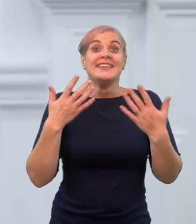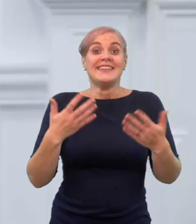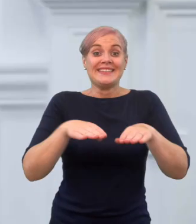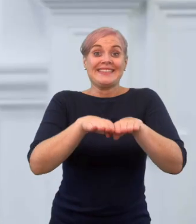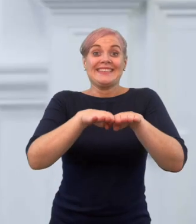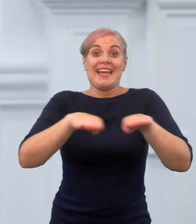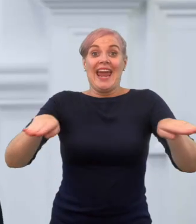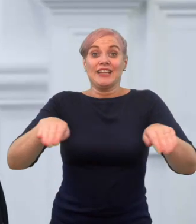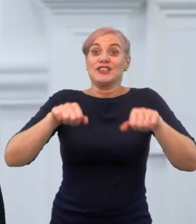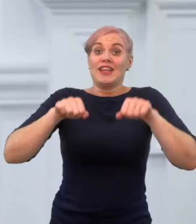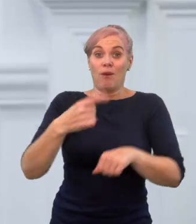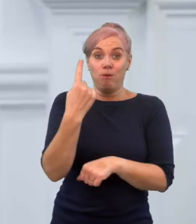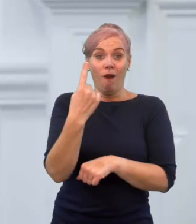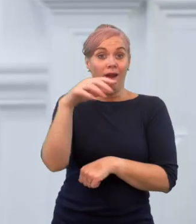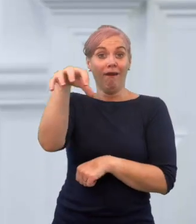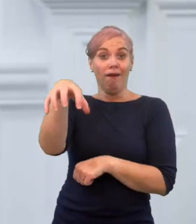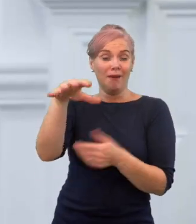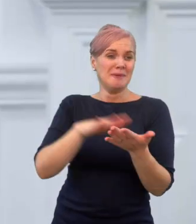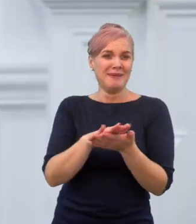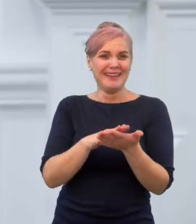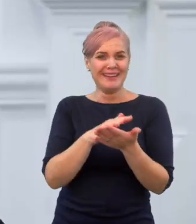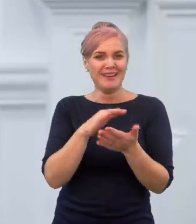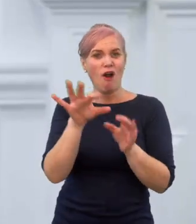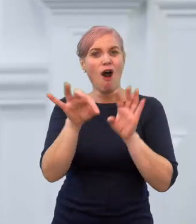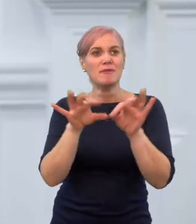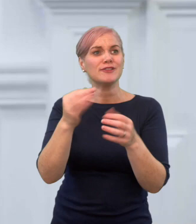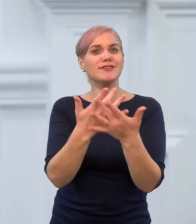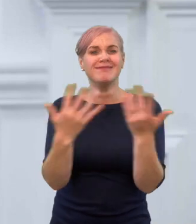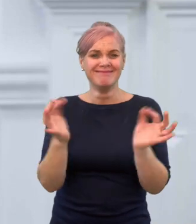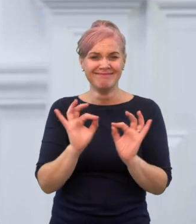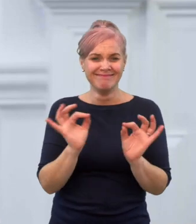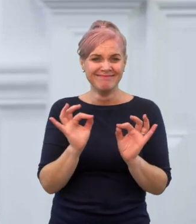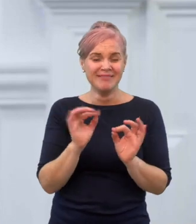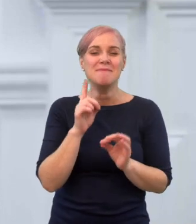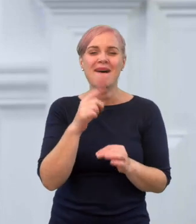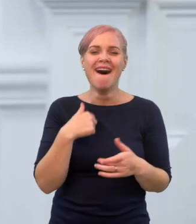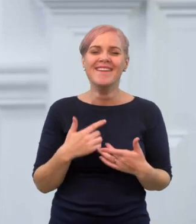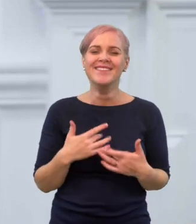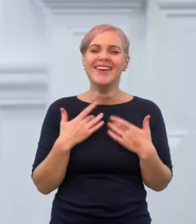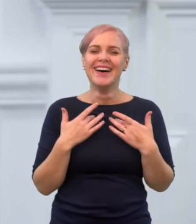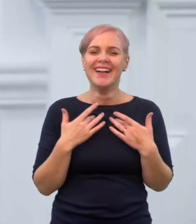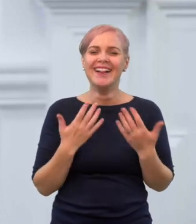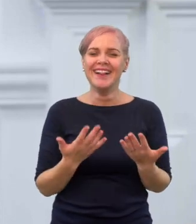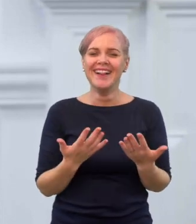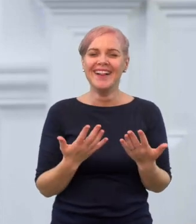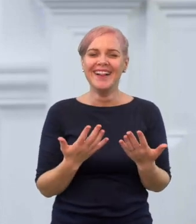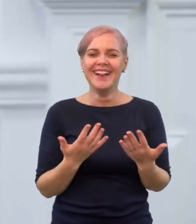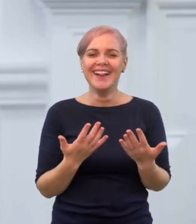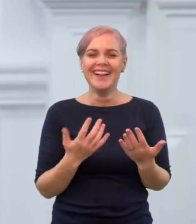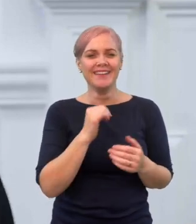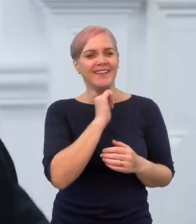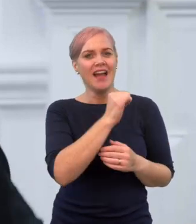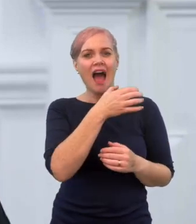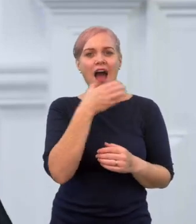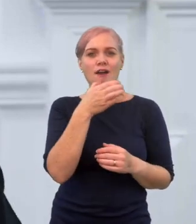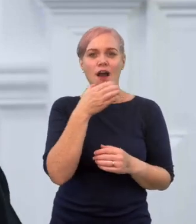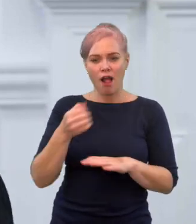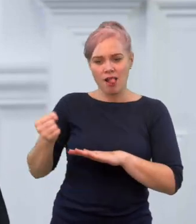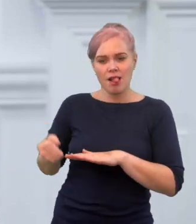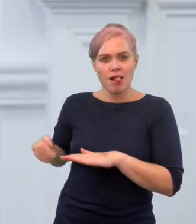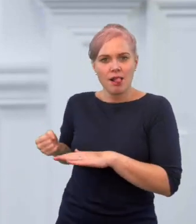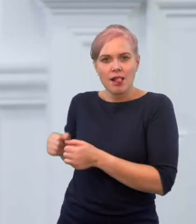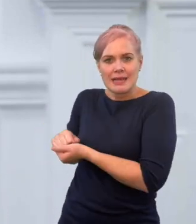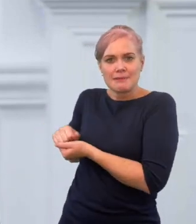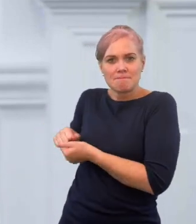Well, it's the only chair we have on stage, so he's not got much option. But it does feel like his... he stashes